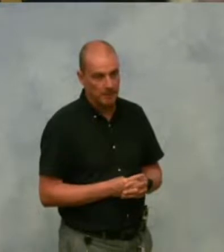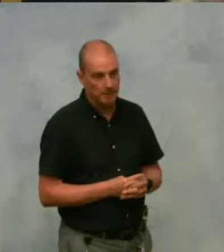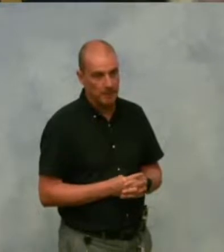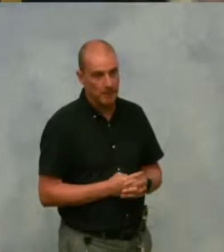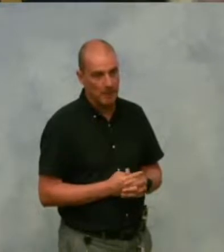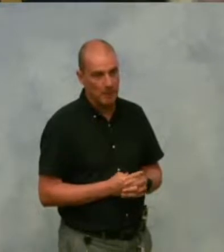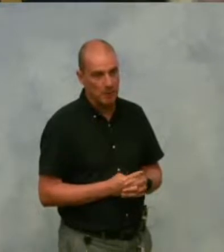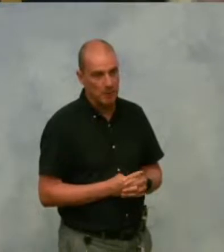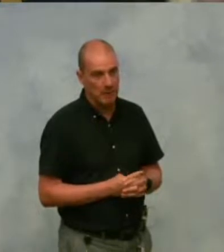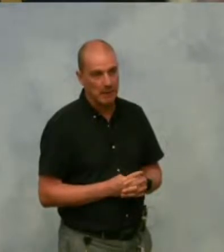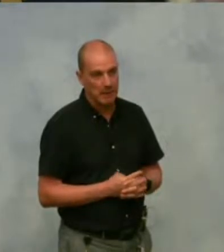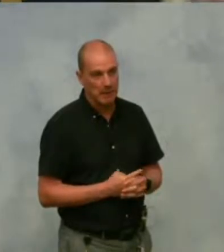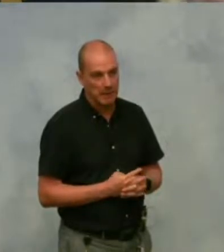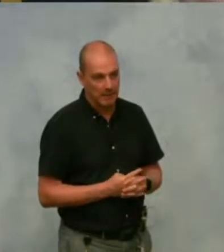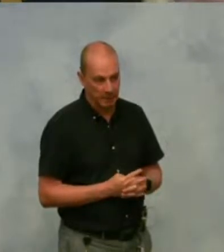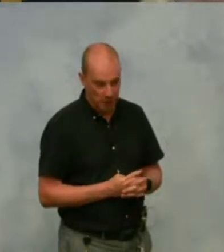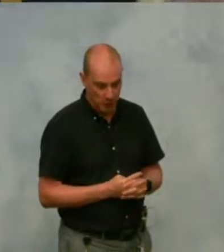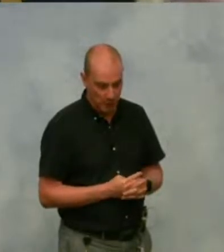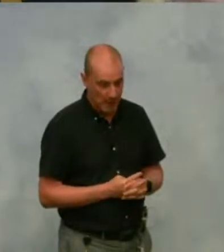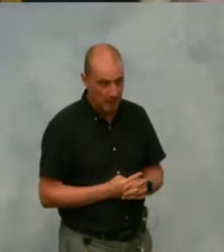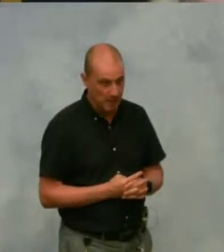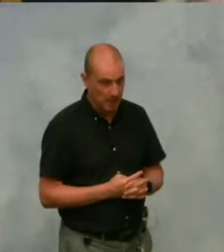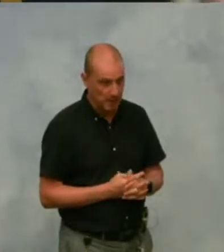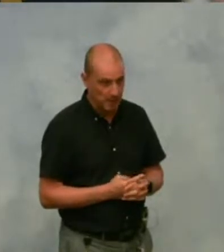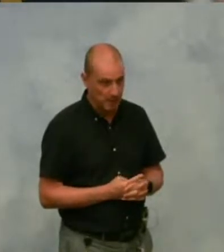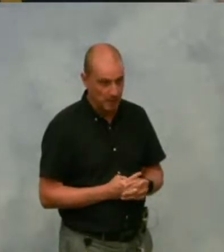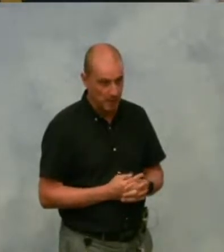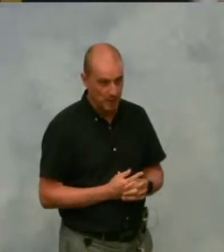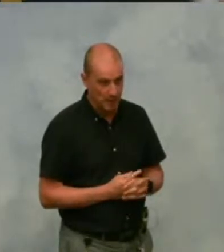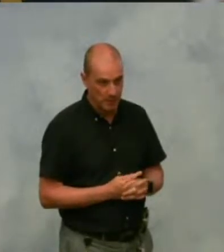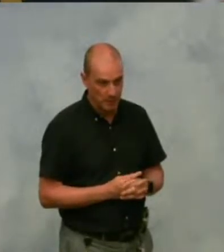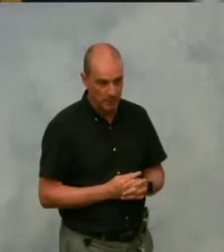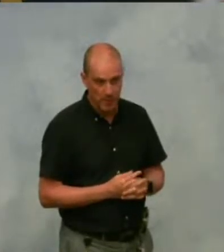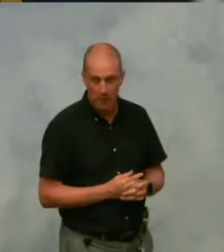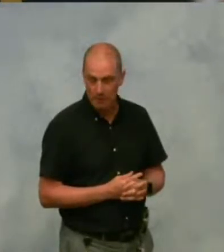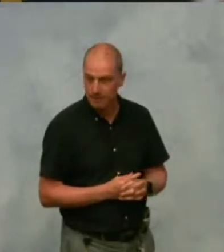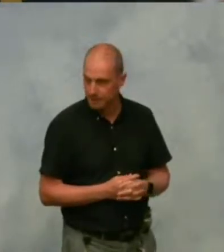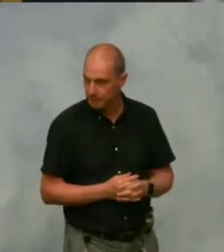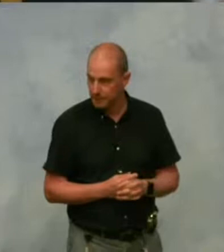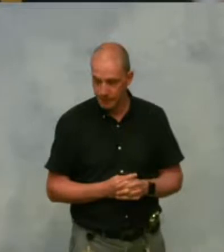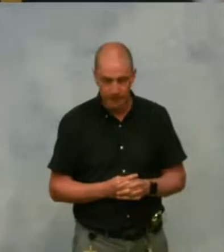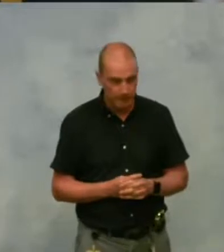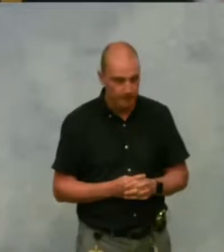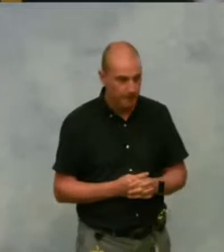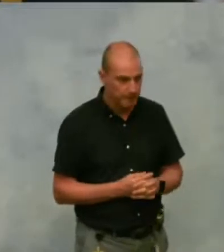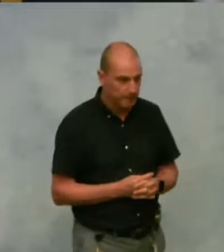And so, yeah, some information on that would be most welcome.